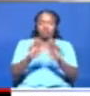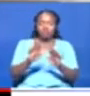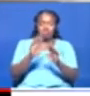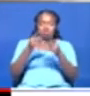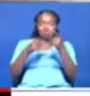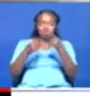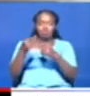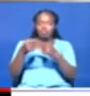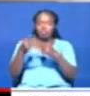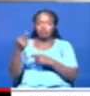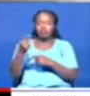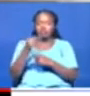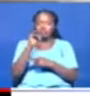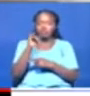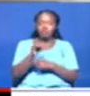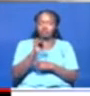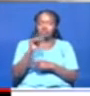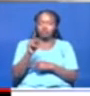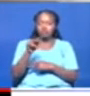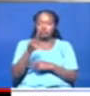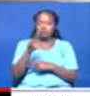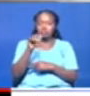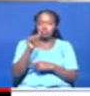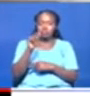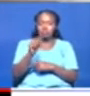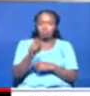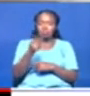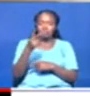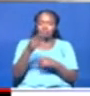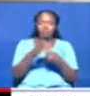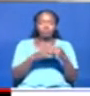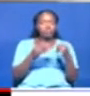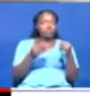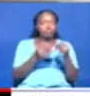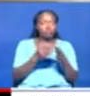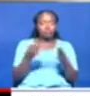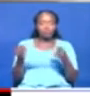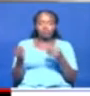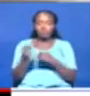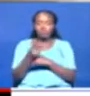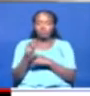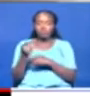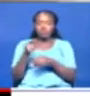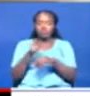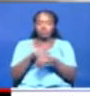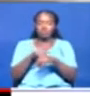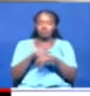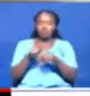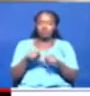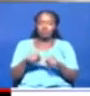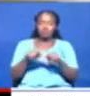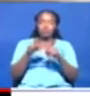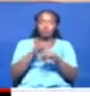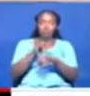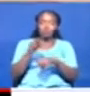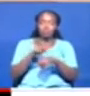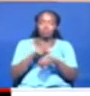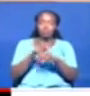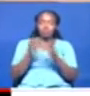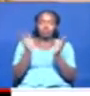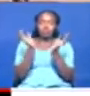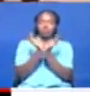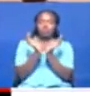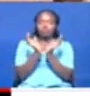beating JKUAT 29-12 as the new season got underway today at the Nyayo National Stadium.